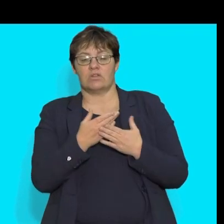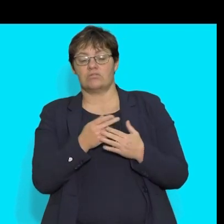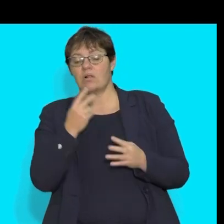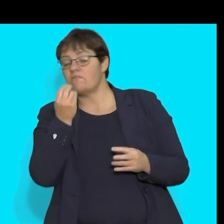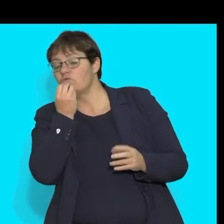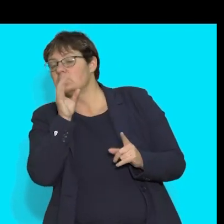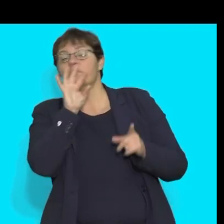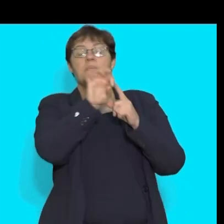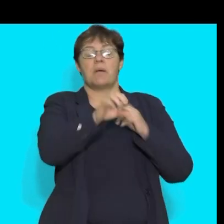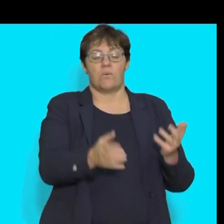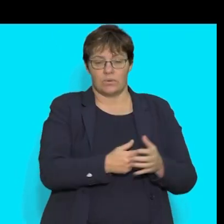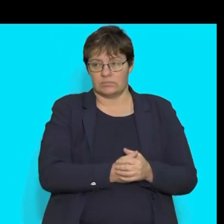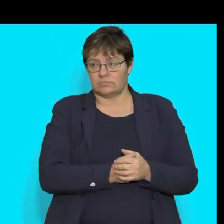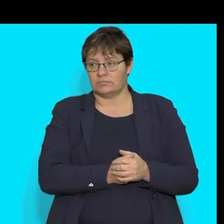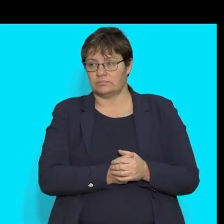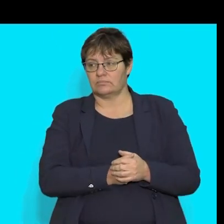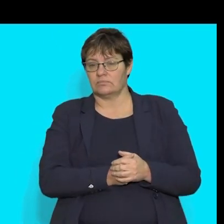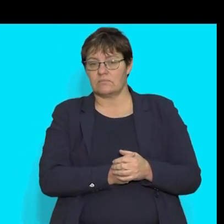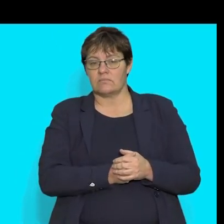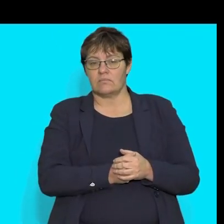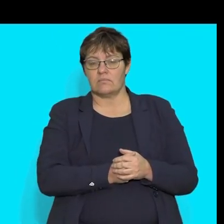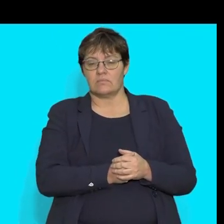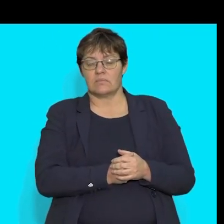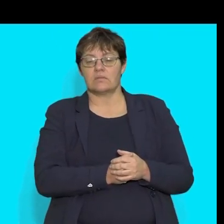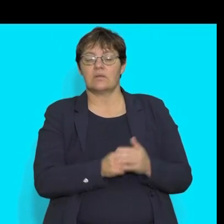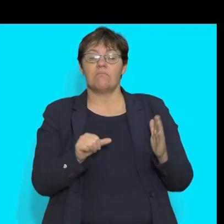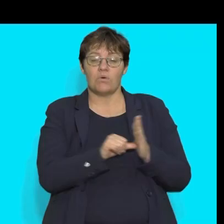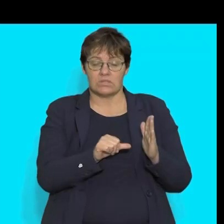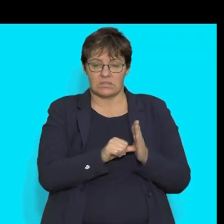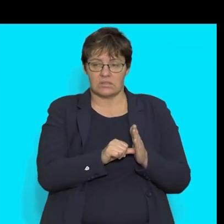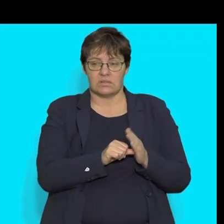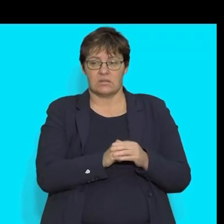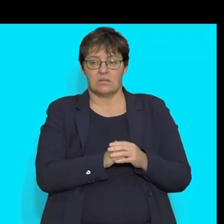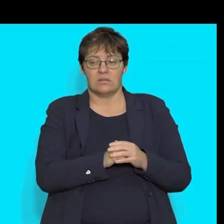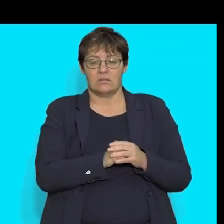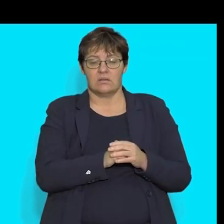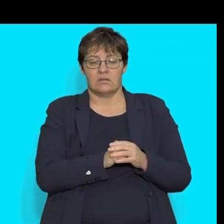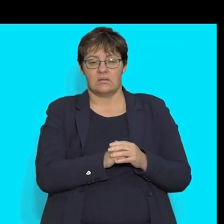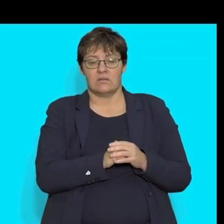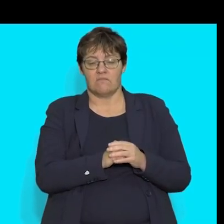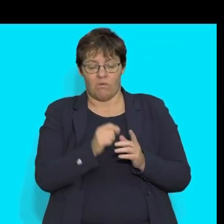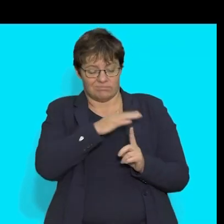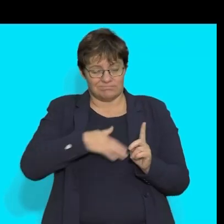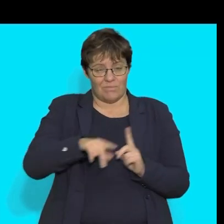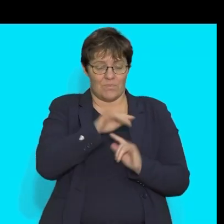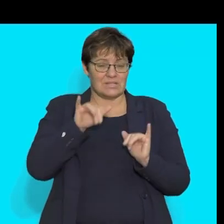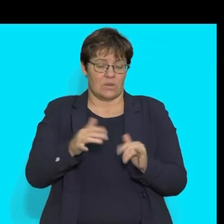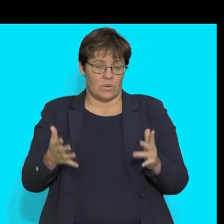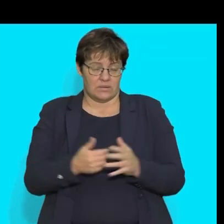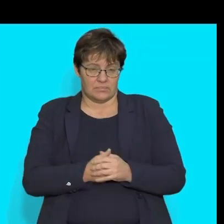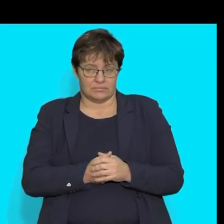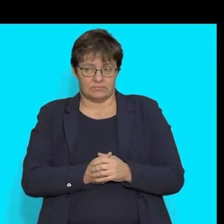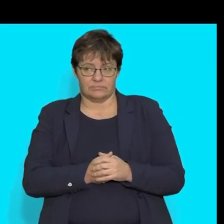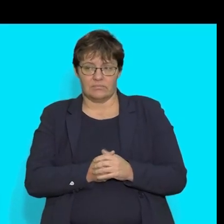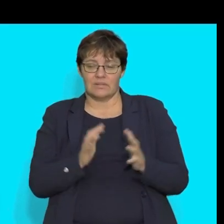prey. So these adaptations are significant for, one, its habitat. And so these